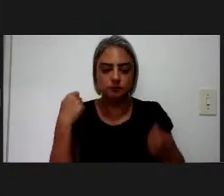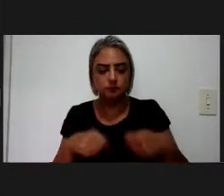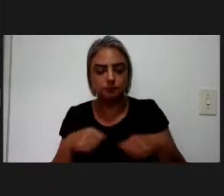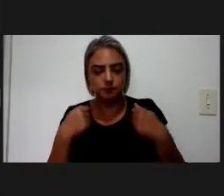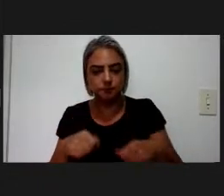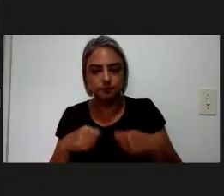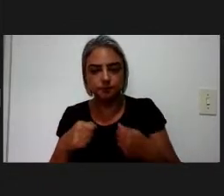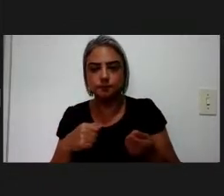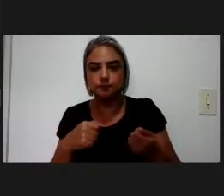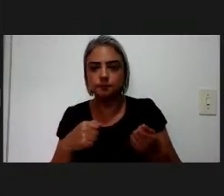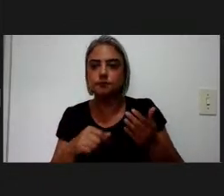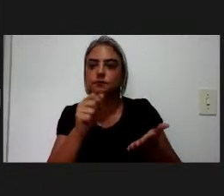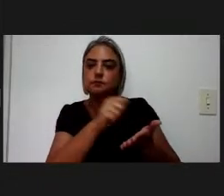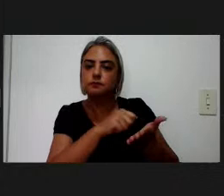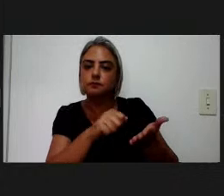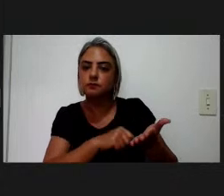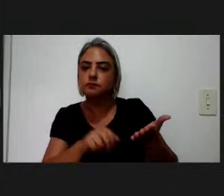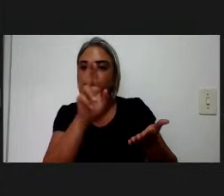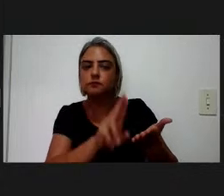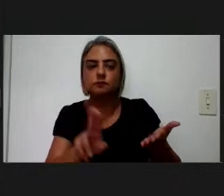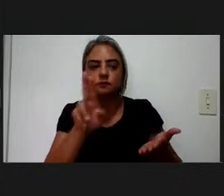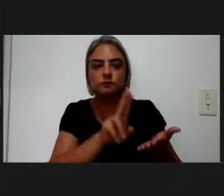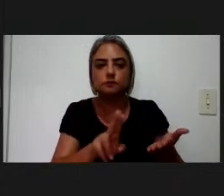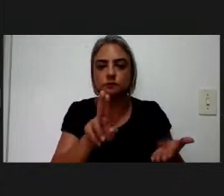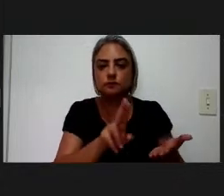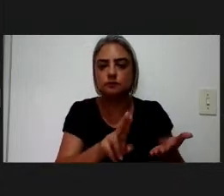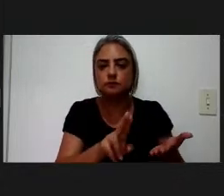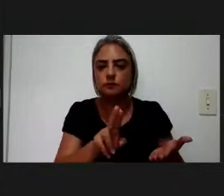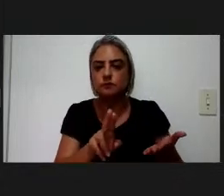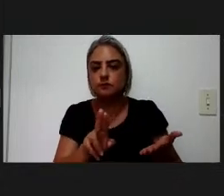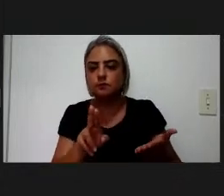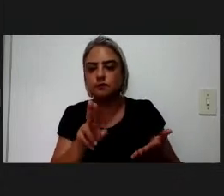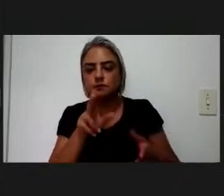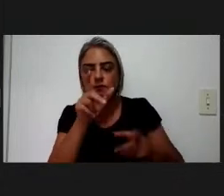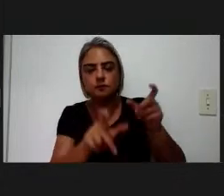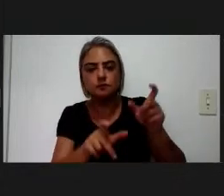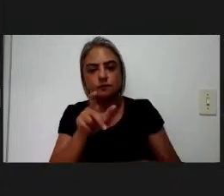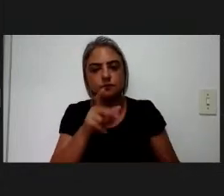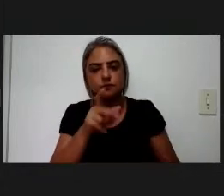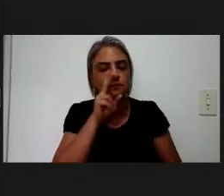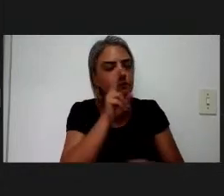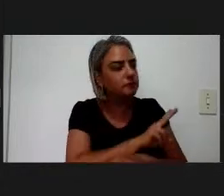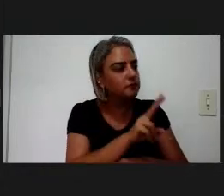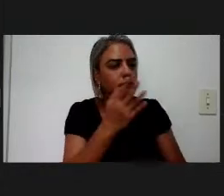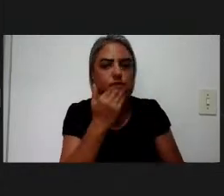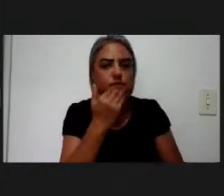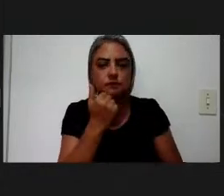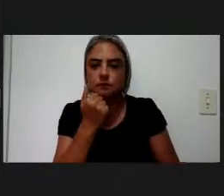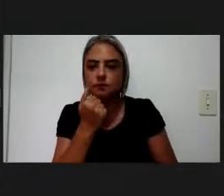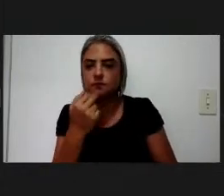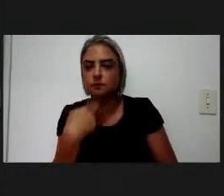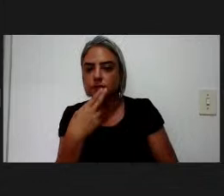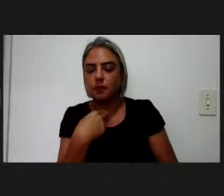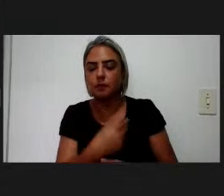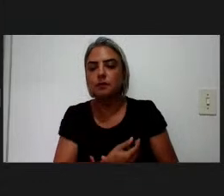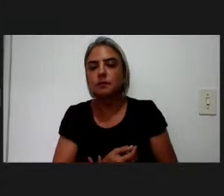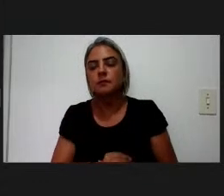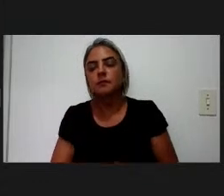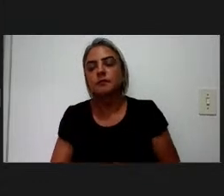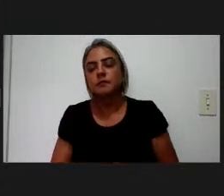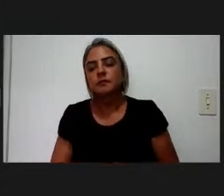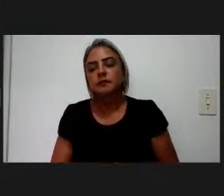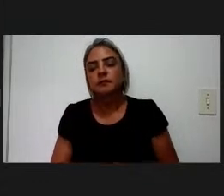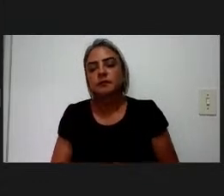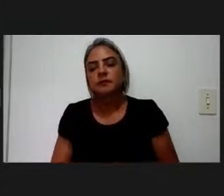the areas of the government, and the necessity of register the information of